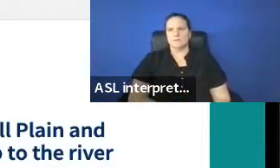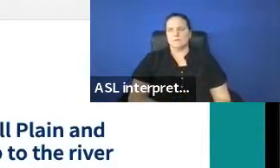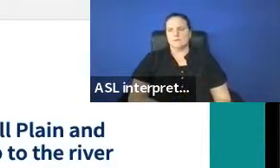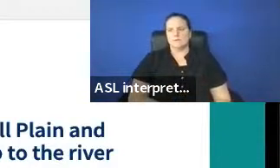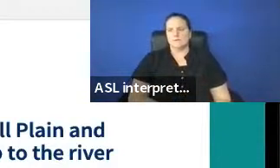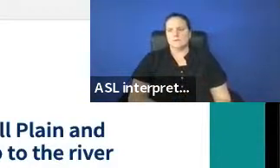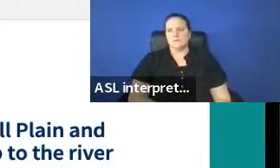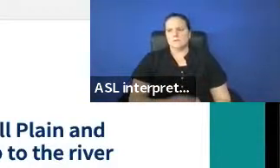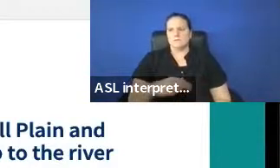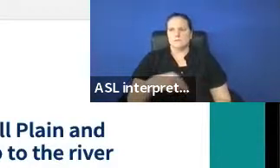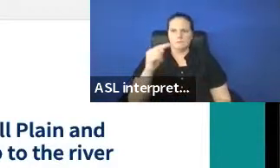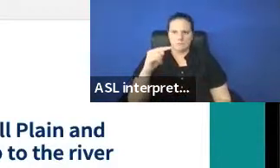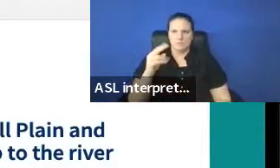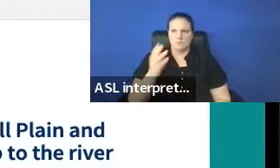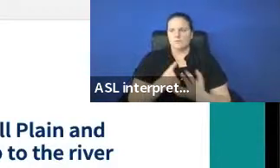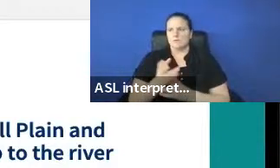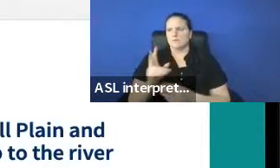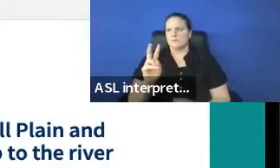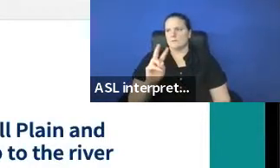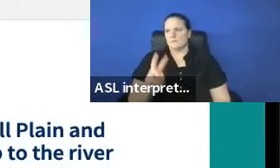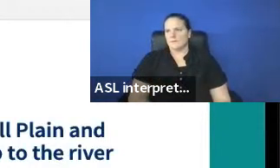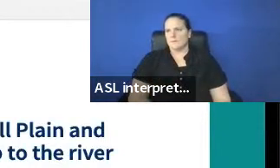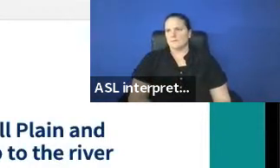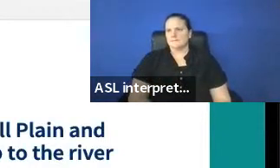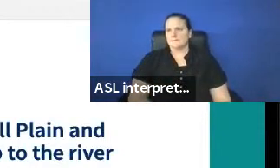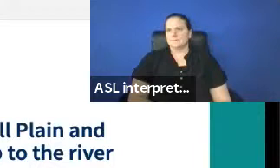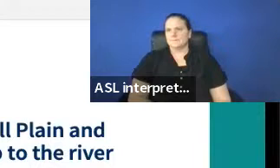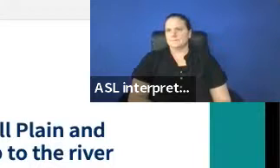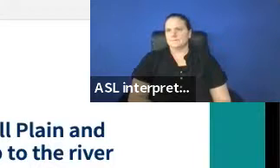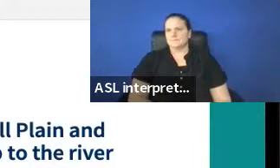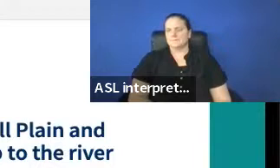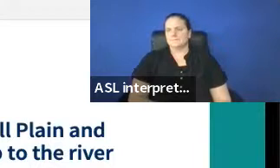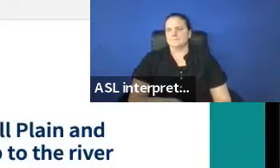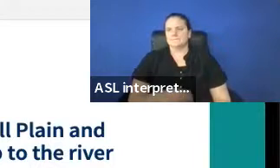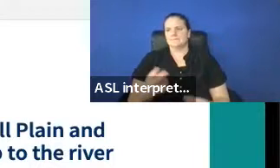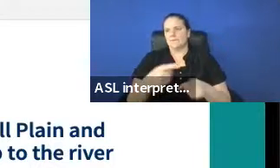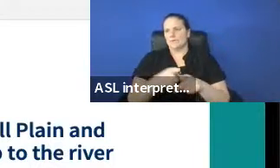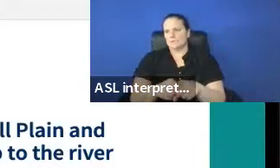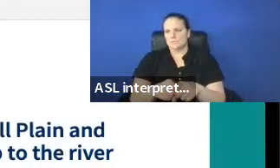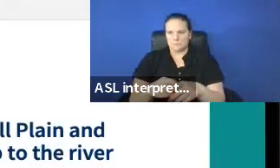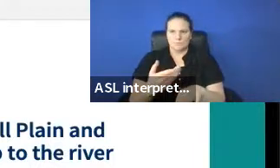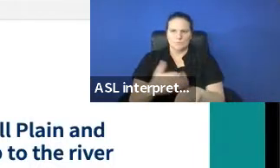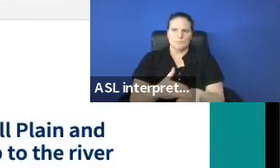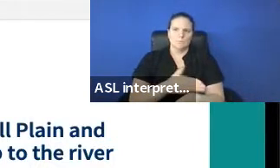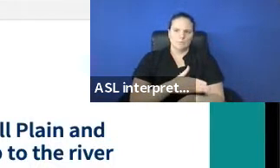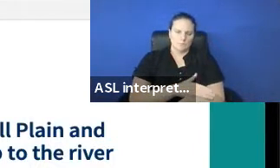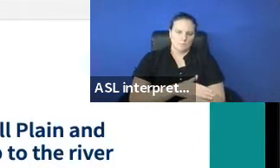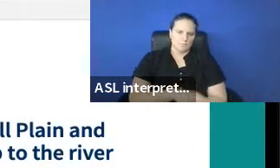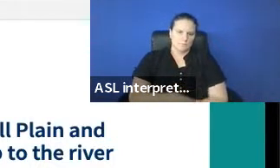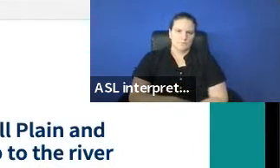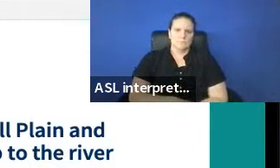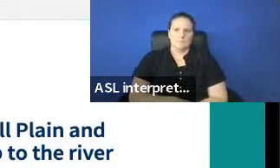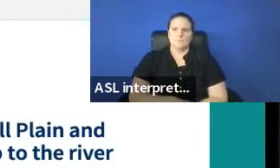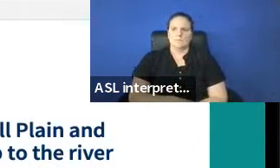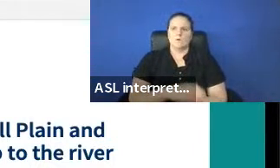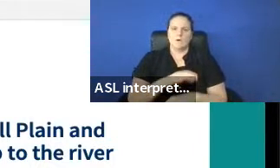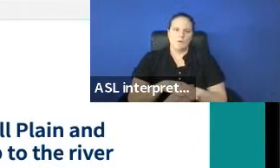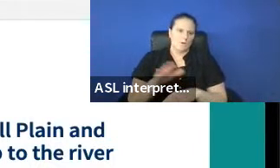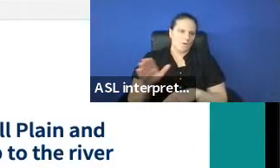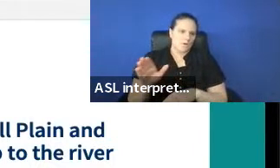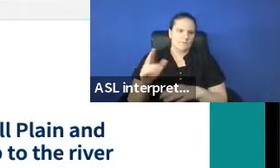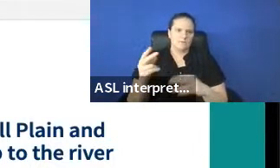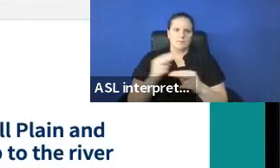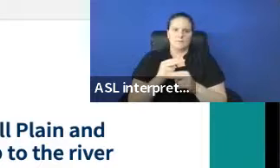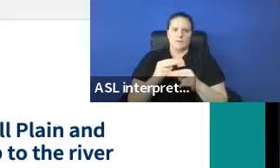then going north through Vancouver, interchange improvements to improve the weaving on and off the freeway due